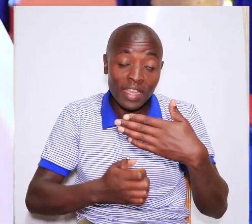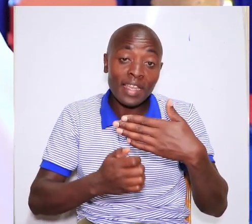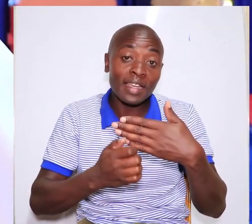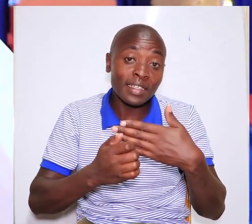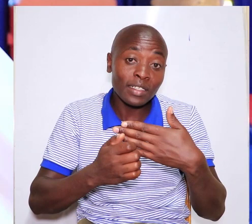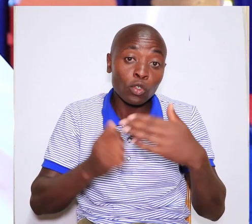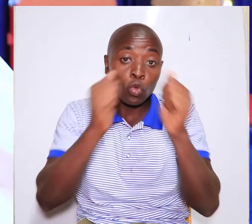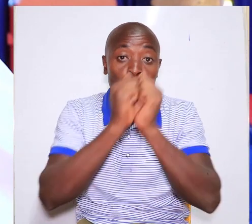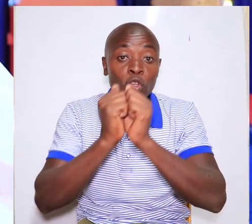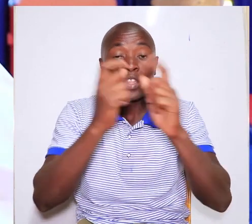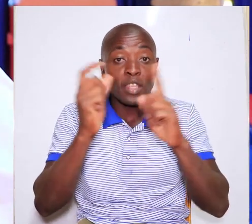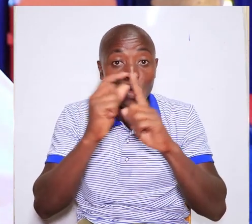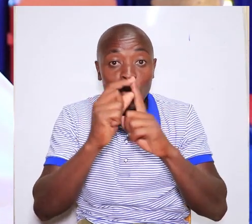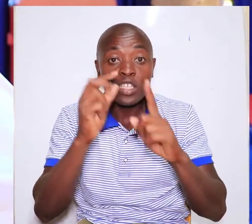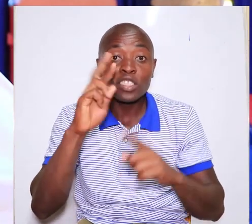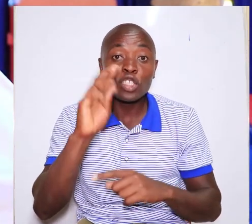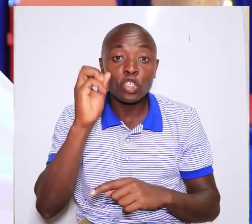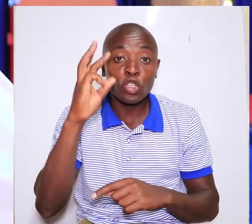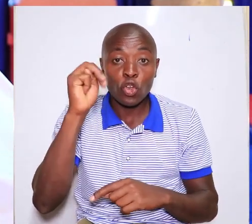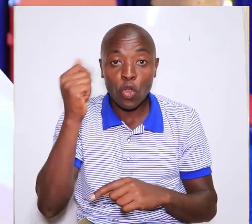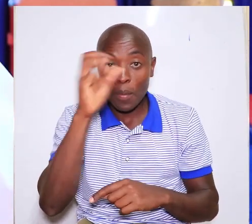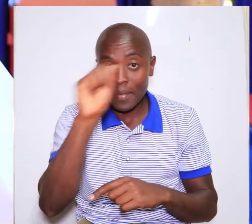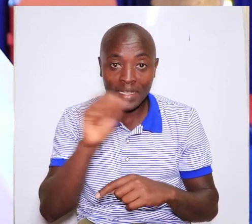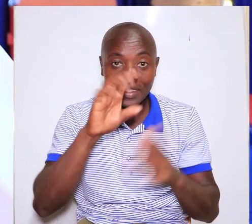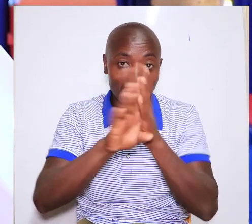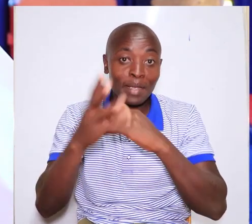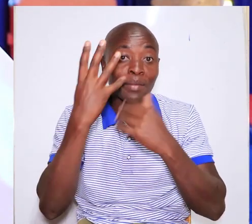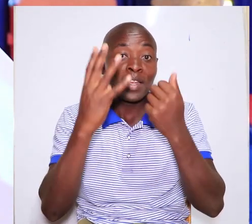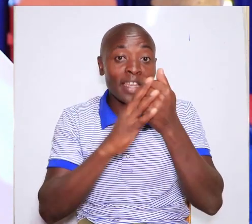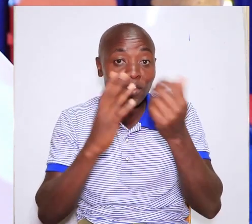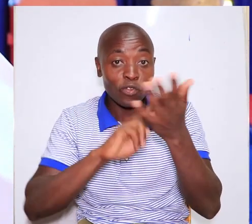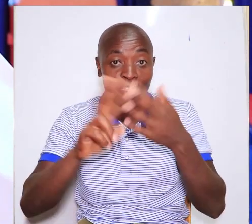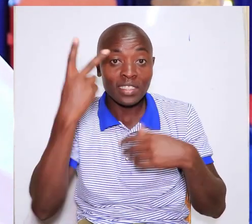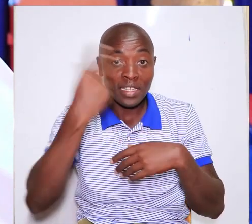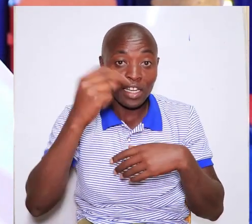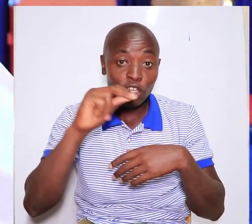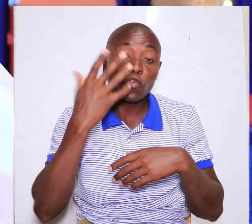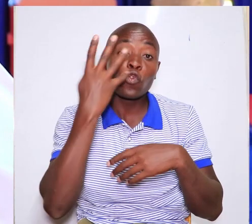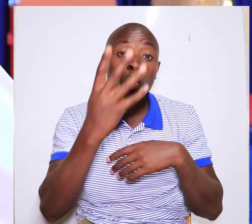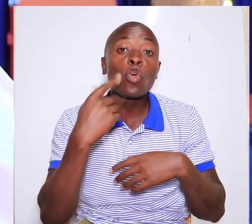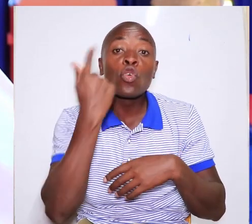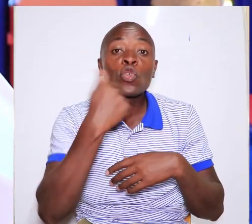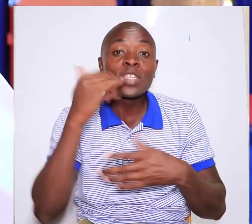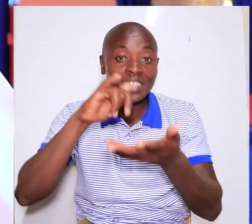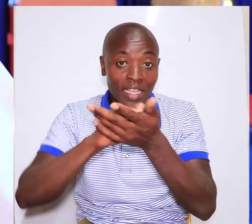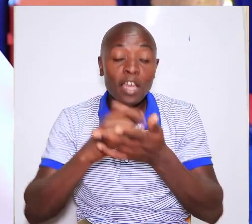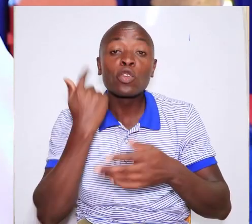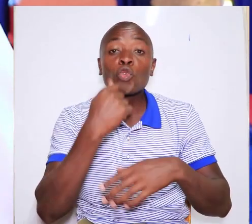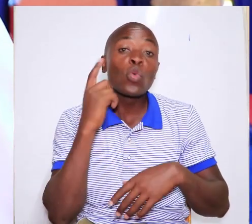conclusion with the words in Romans chapter 8, verse 34. Who is that who